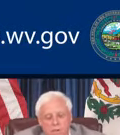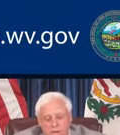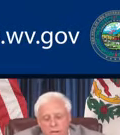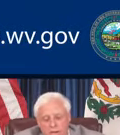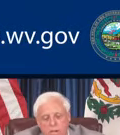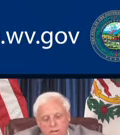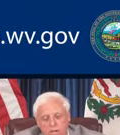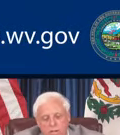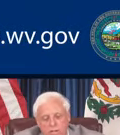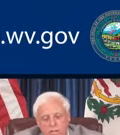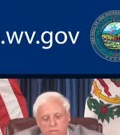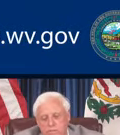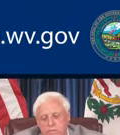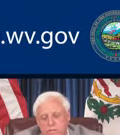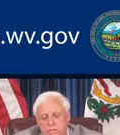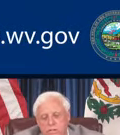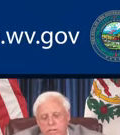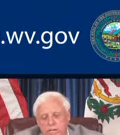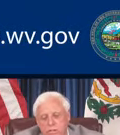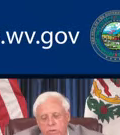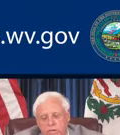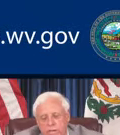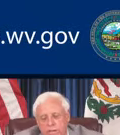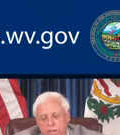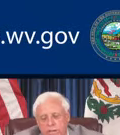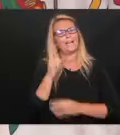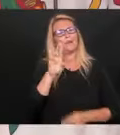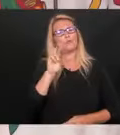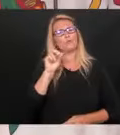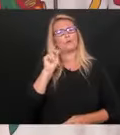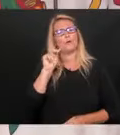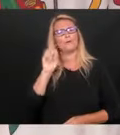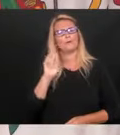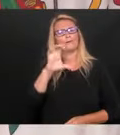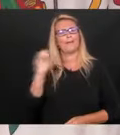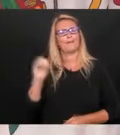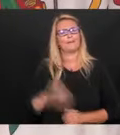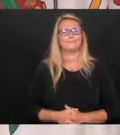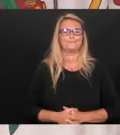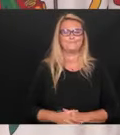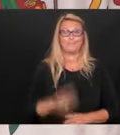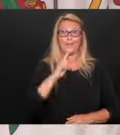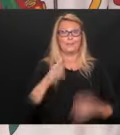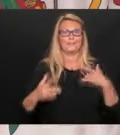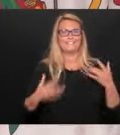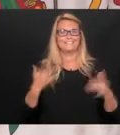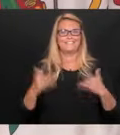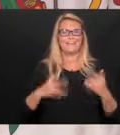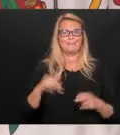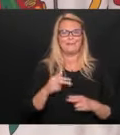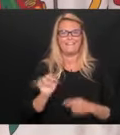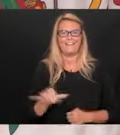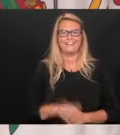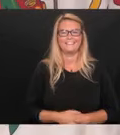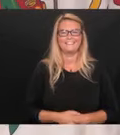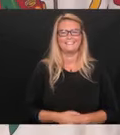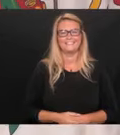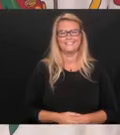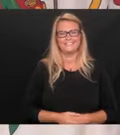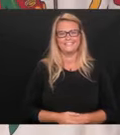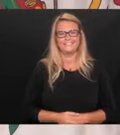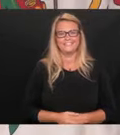But it's just a good day in Roane County there. So I was tickled to death to do that. That was good.